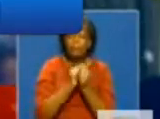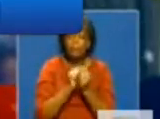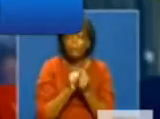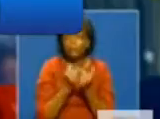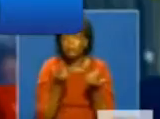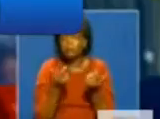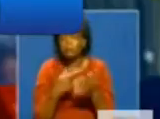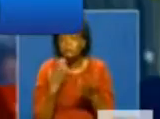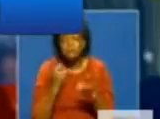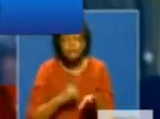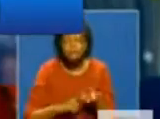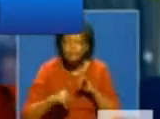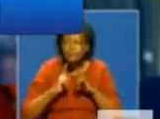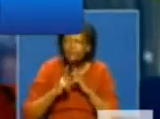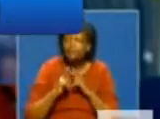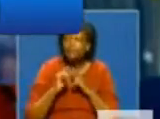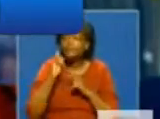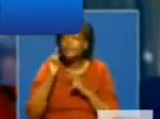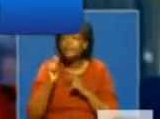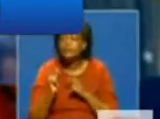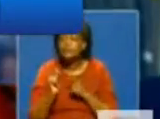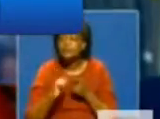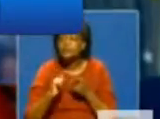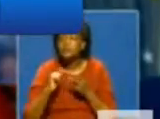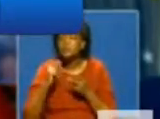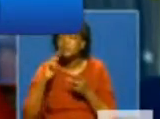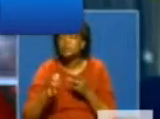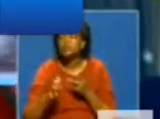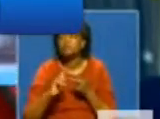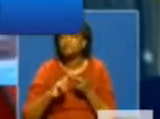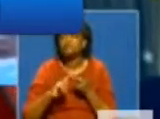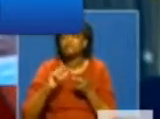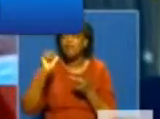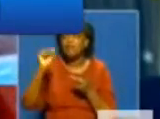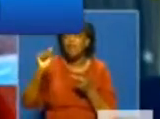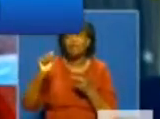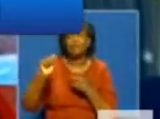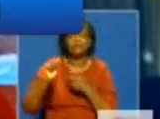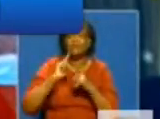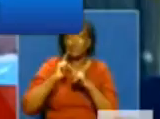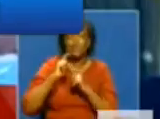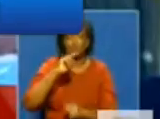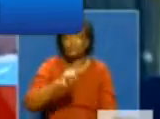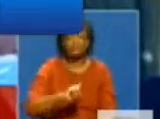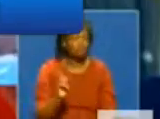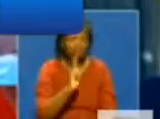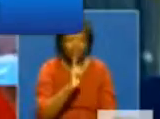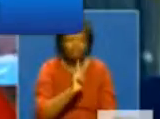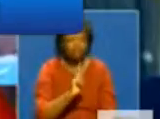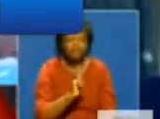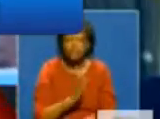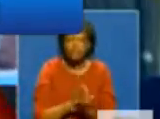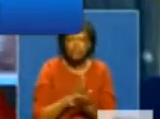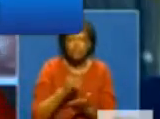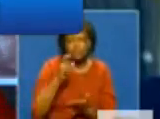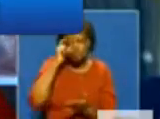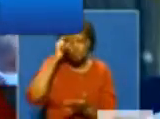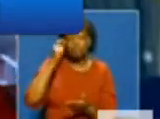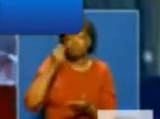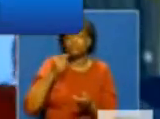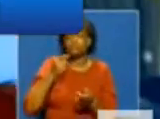whenever you talk of it, there, it refers not to a question. And Learned Senior Mr. Rengo submitted on this